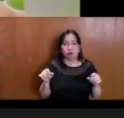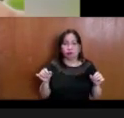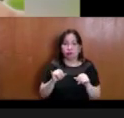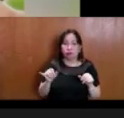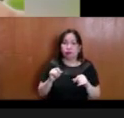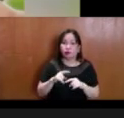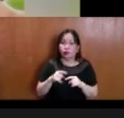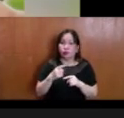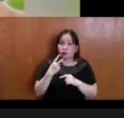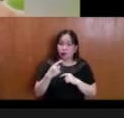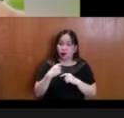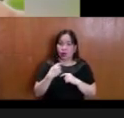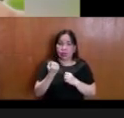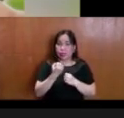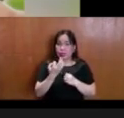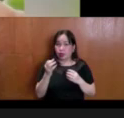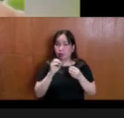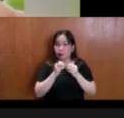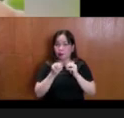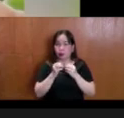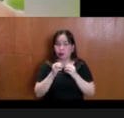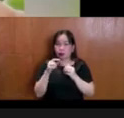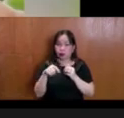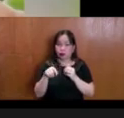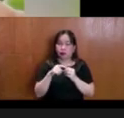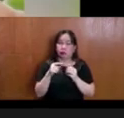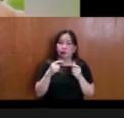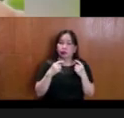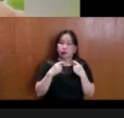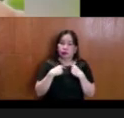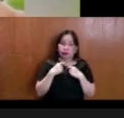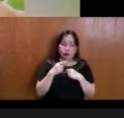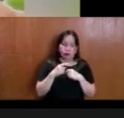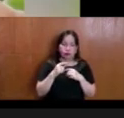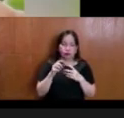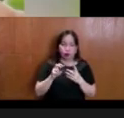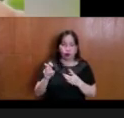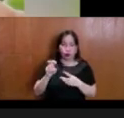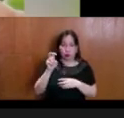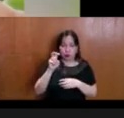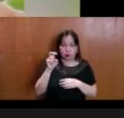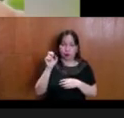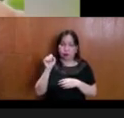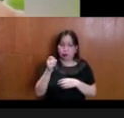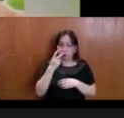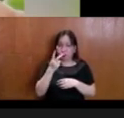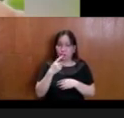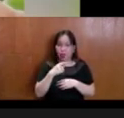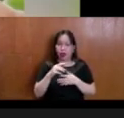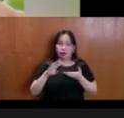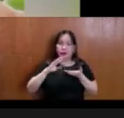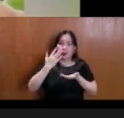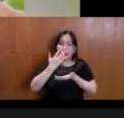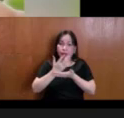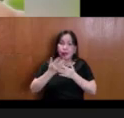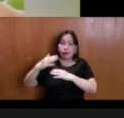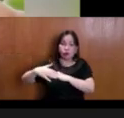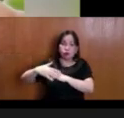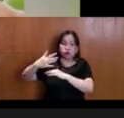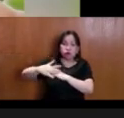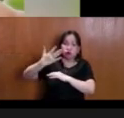time, if you look also at the numbers that in our tourism industry, we have a coastal economy,